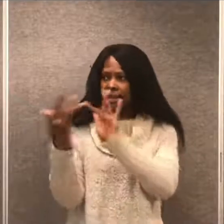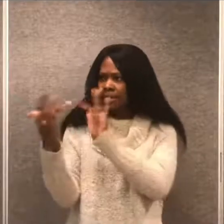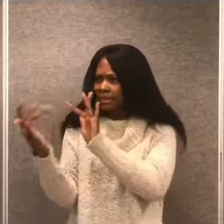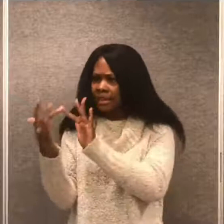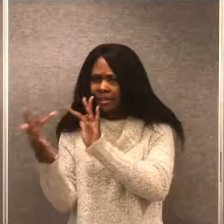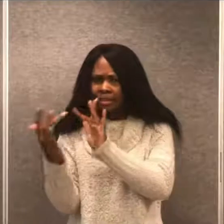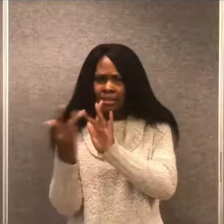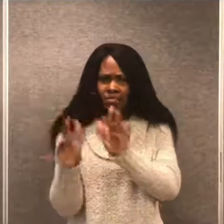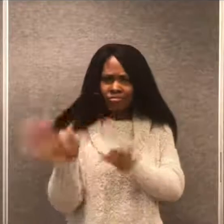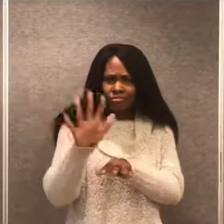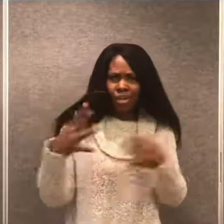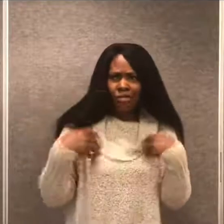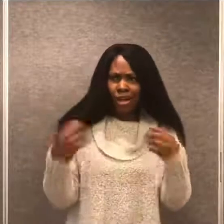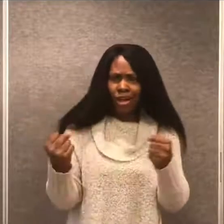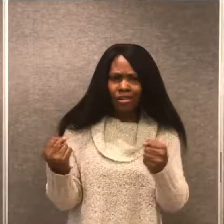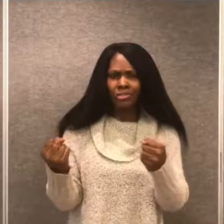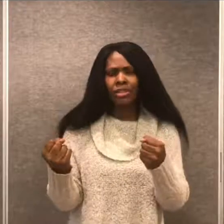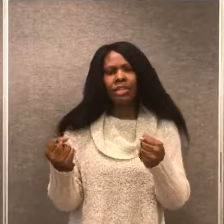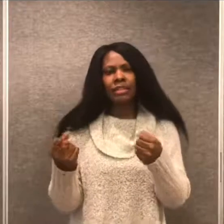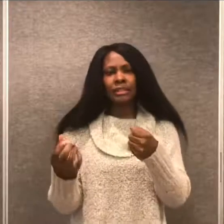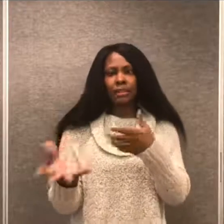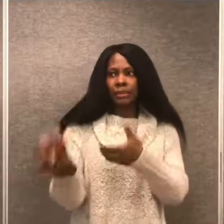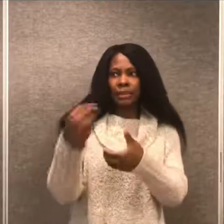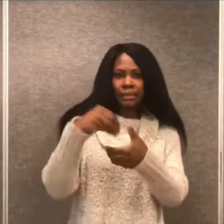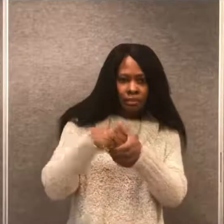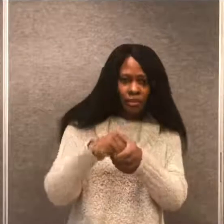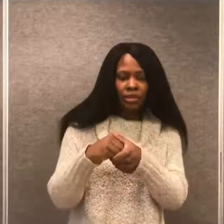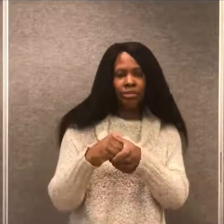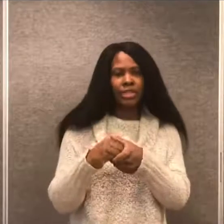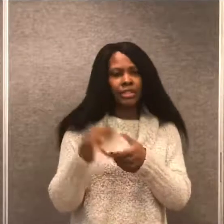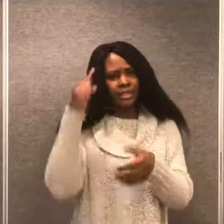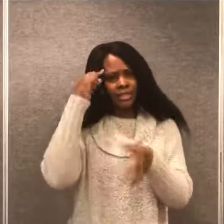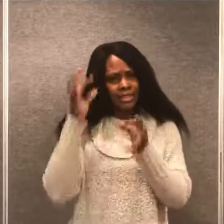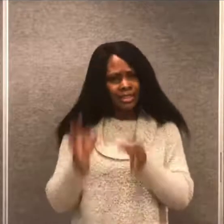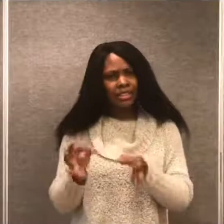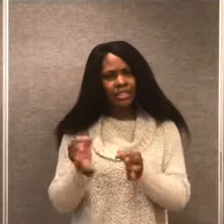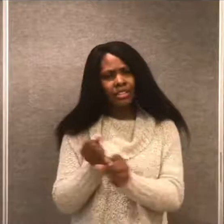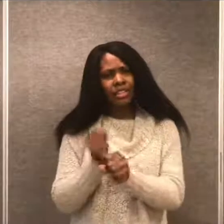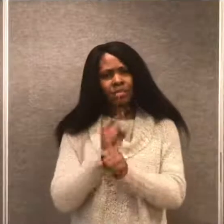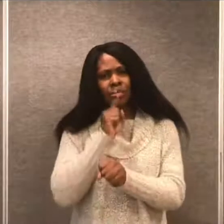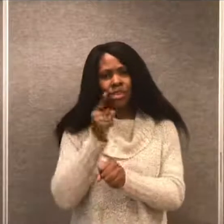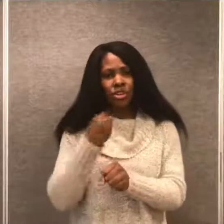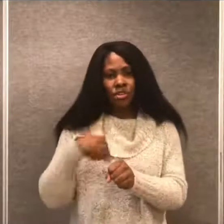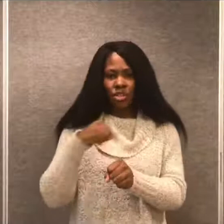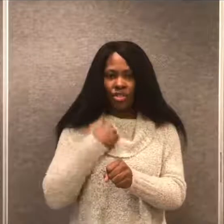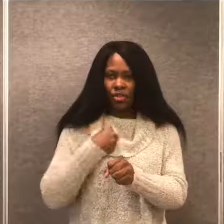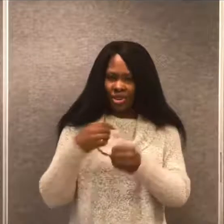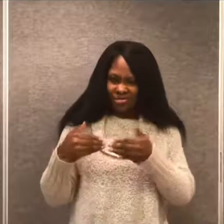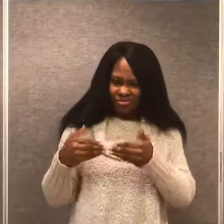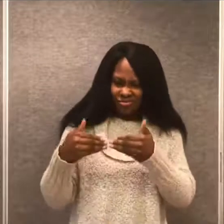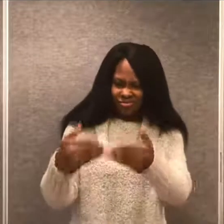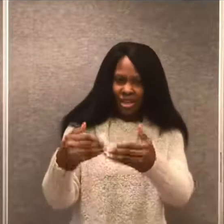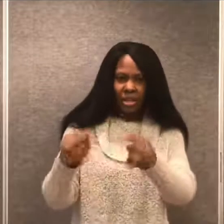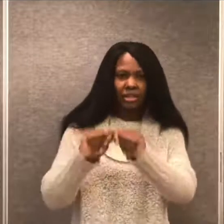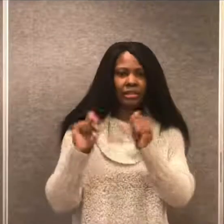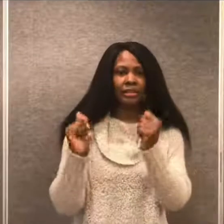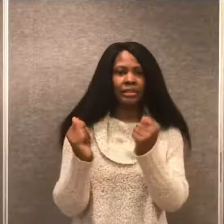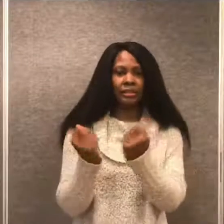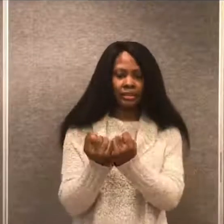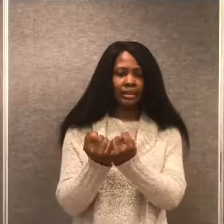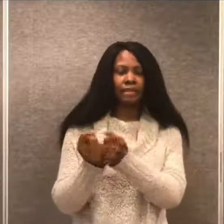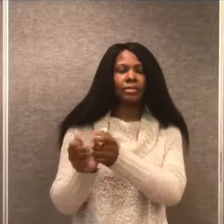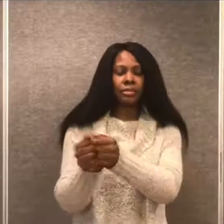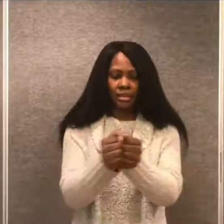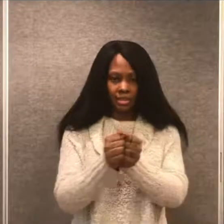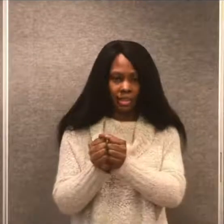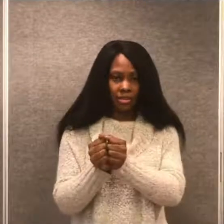the local health to be a part of this collaborative decision, as well as the mayor, to make sure we are all moving as one step forward. So in